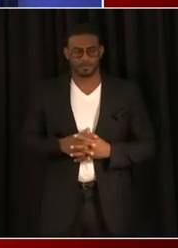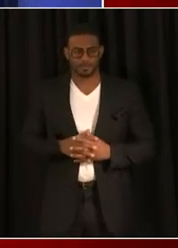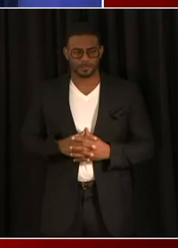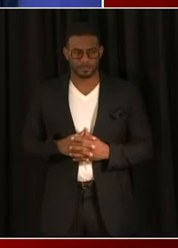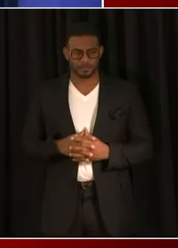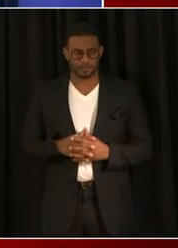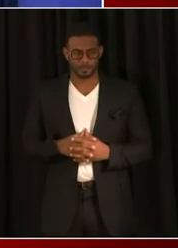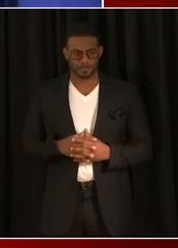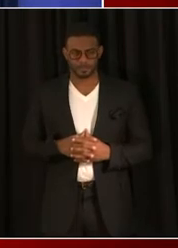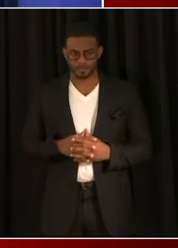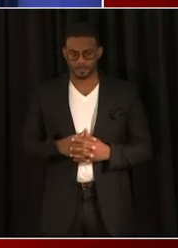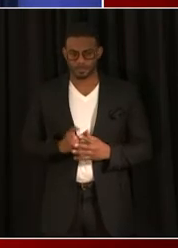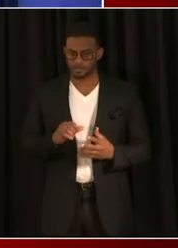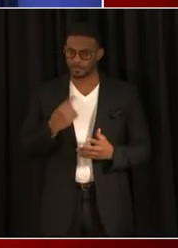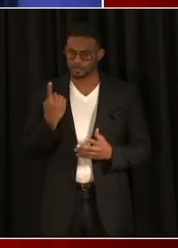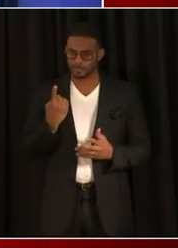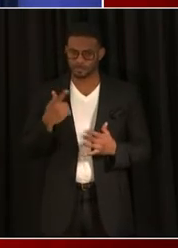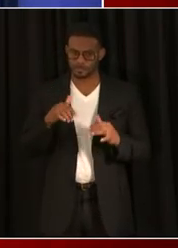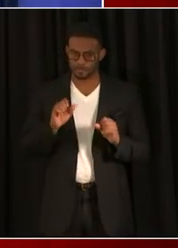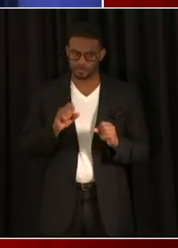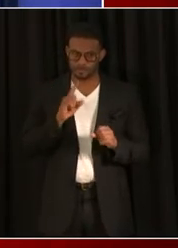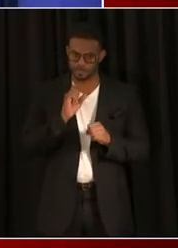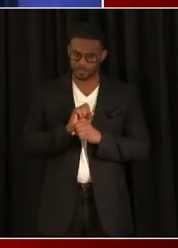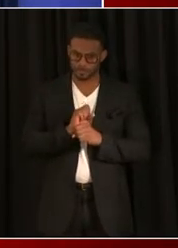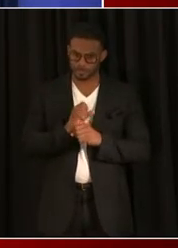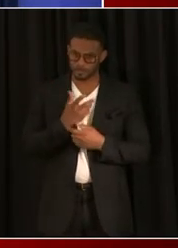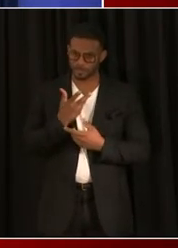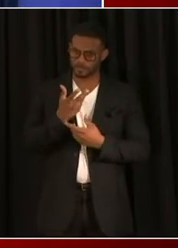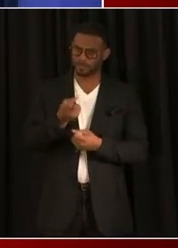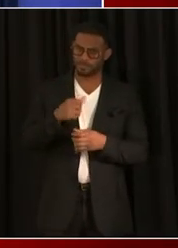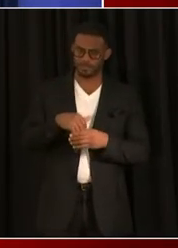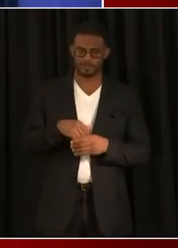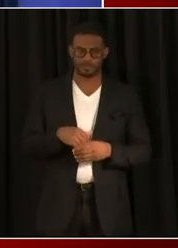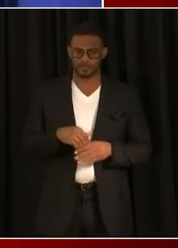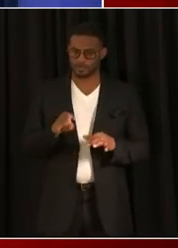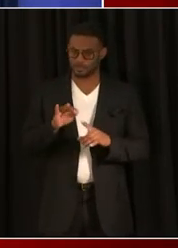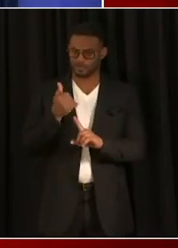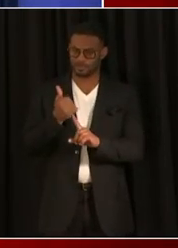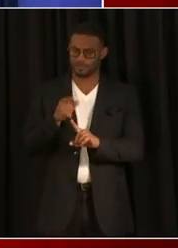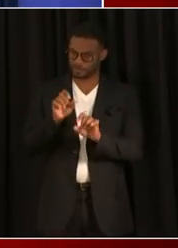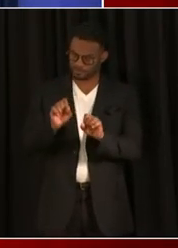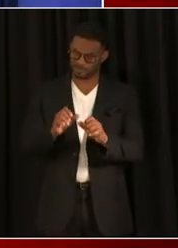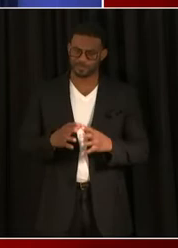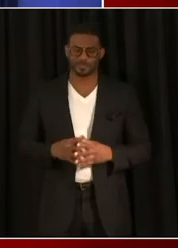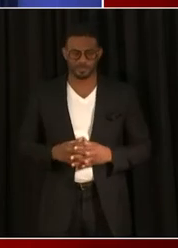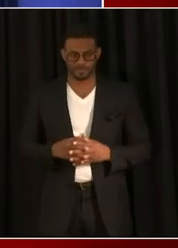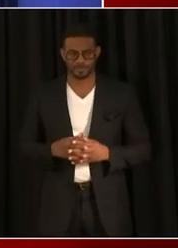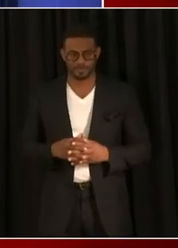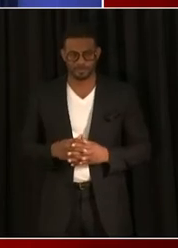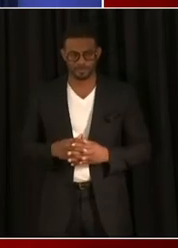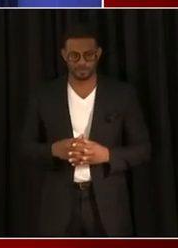the essence of something that you can Do by yourself.